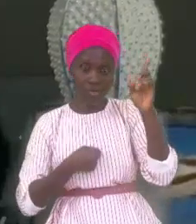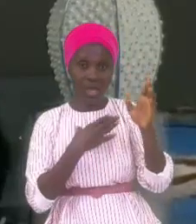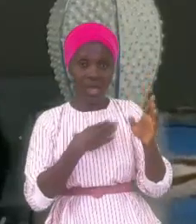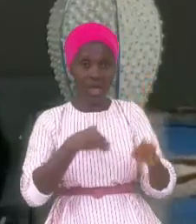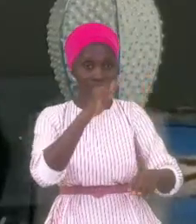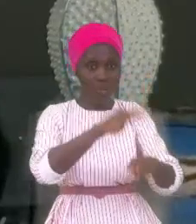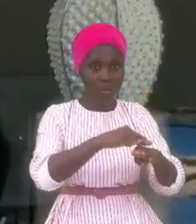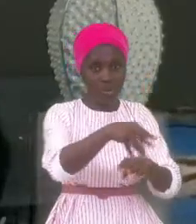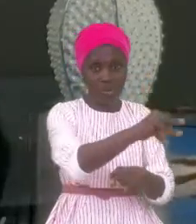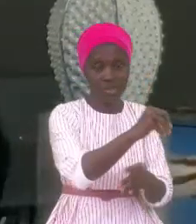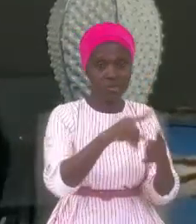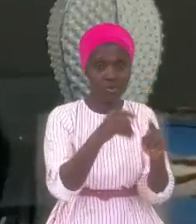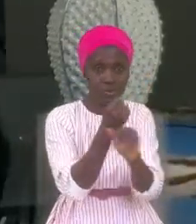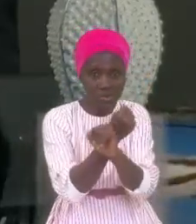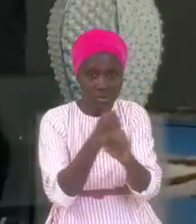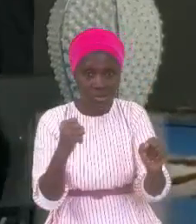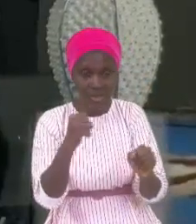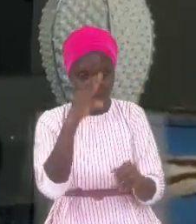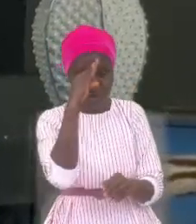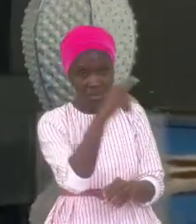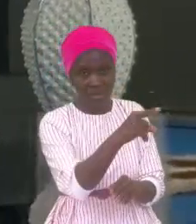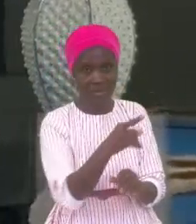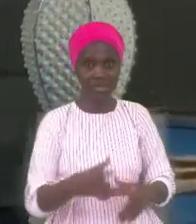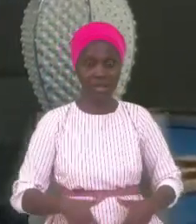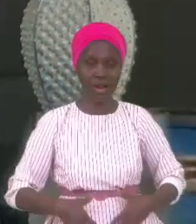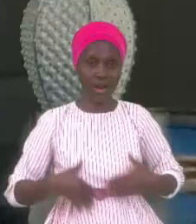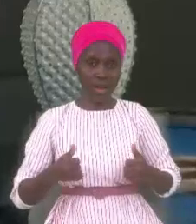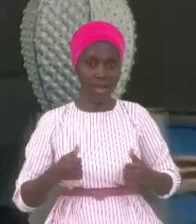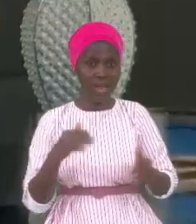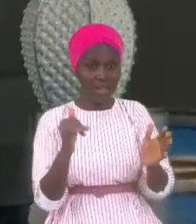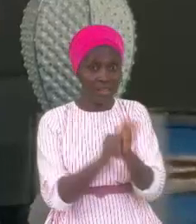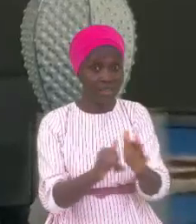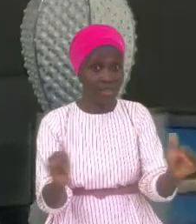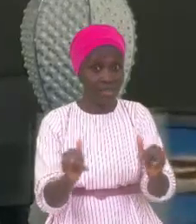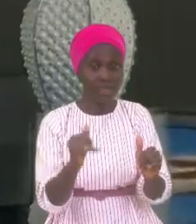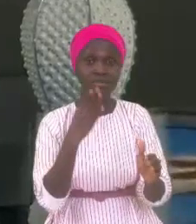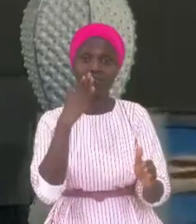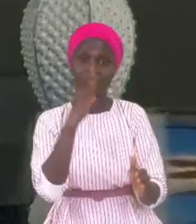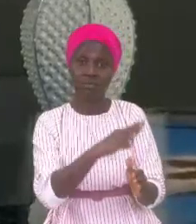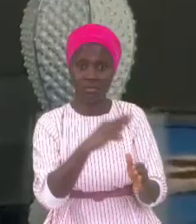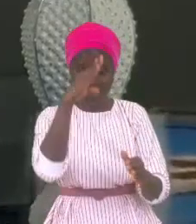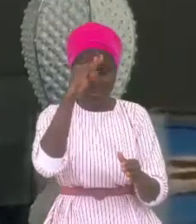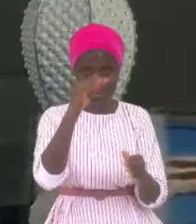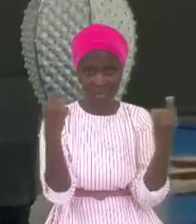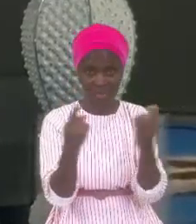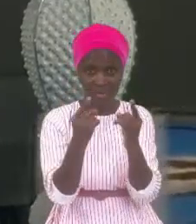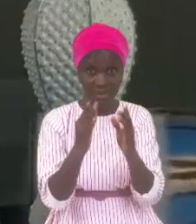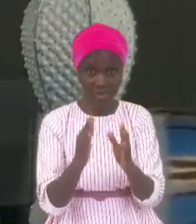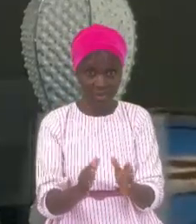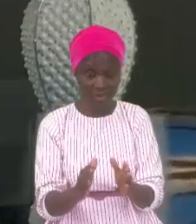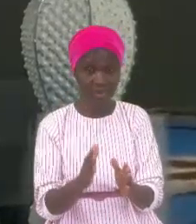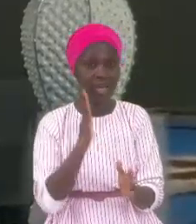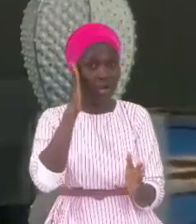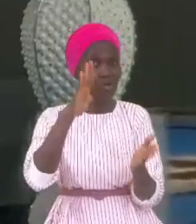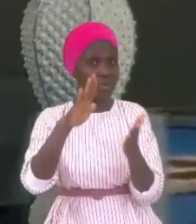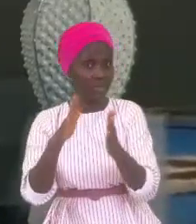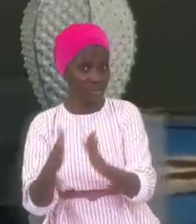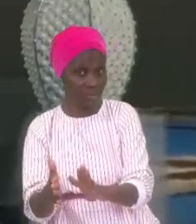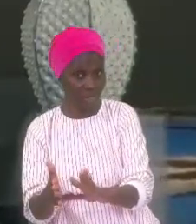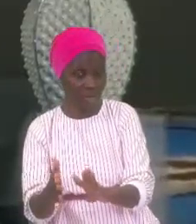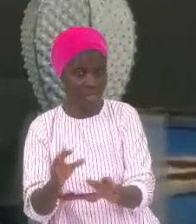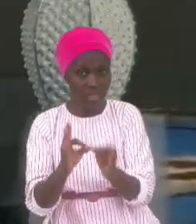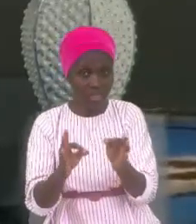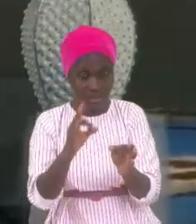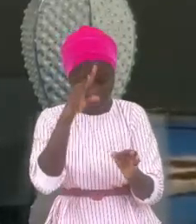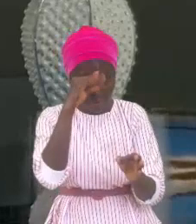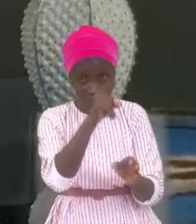his life. The same wicked man, if he does not repent, shall die in his iniquity, but